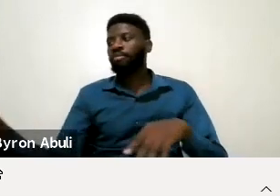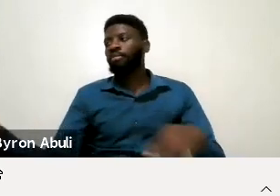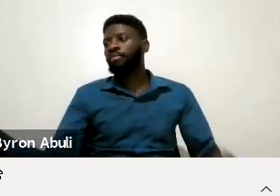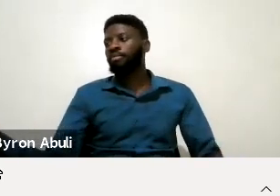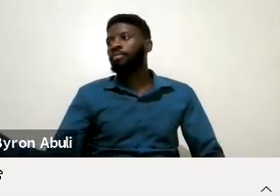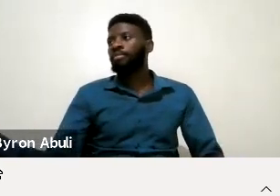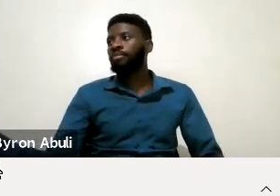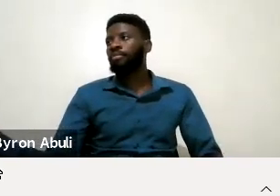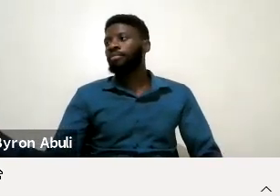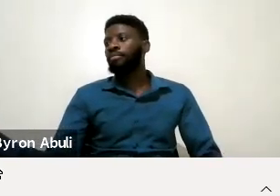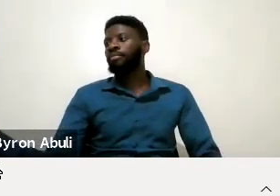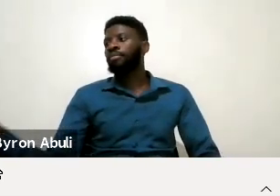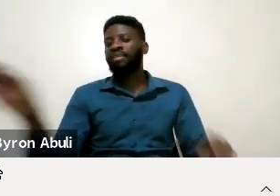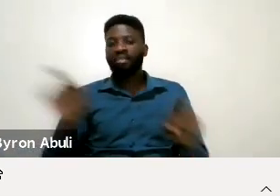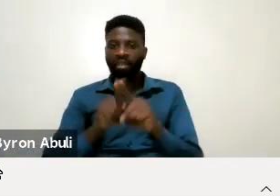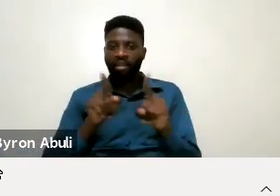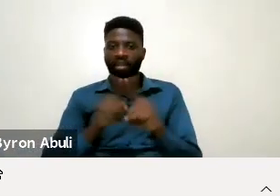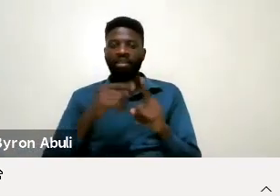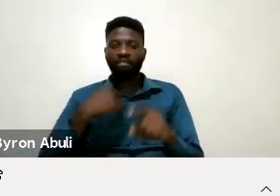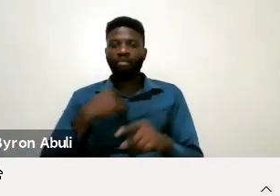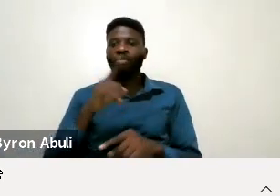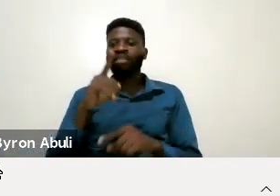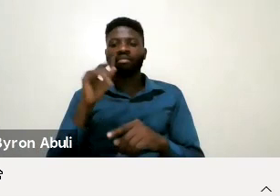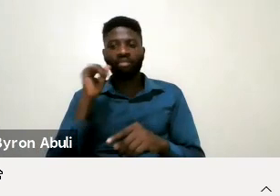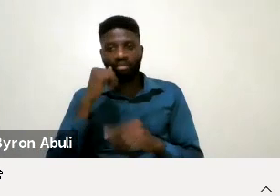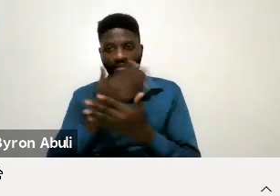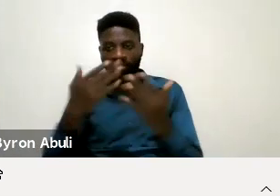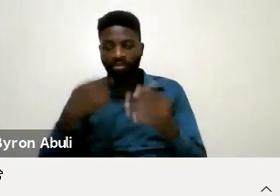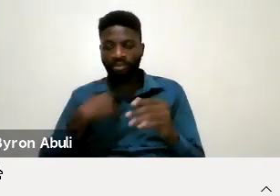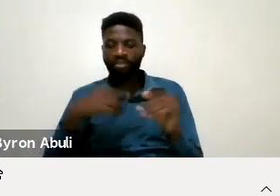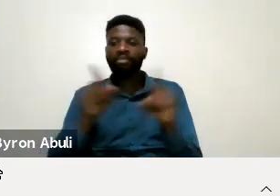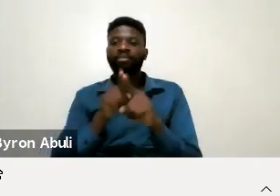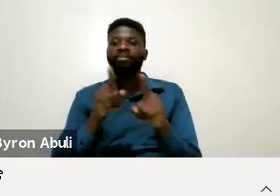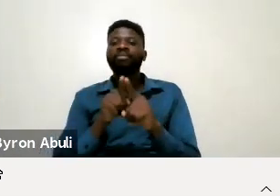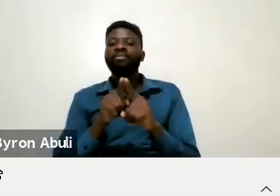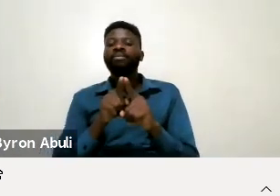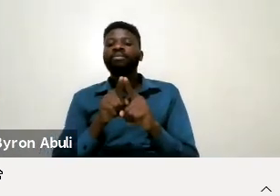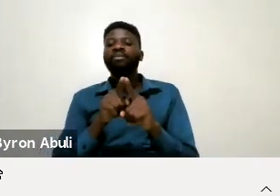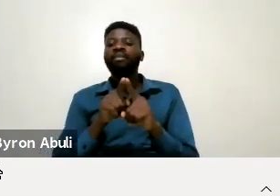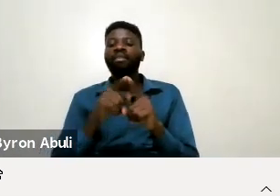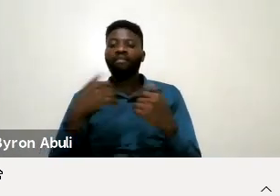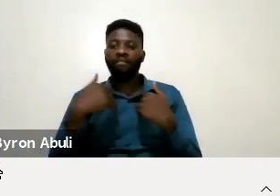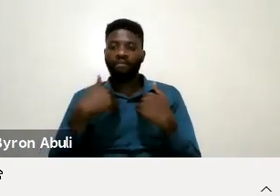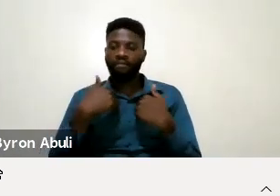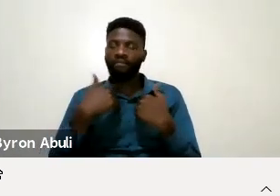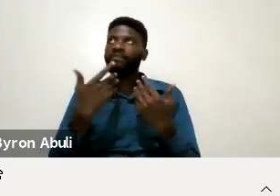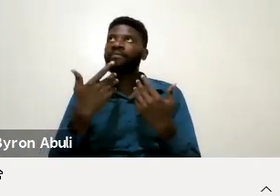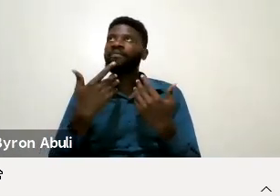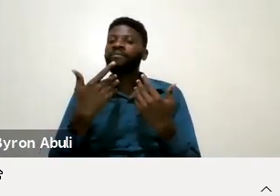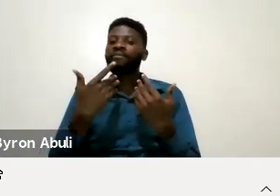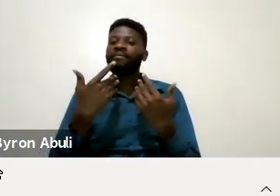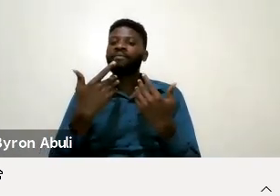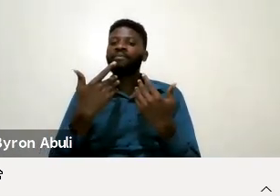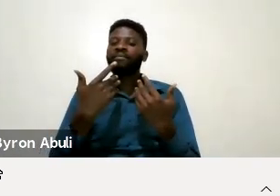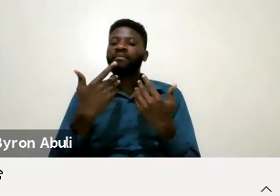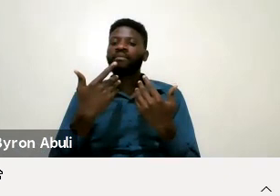And I have one of the coolest things. I have been able to make the frames that we can use on Facebook. Like,